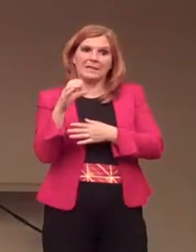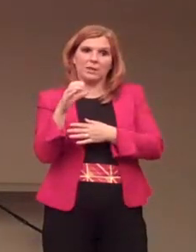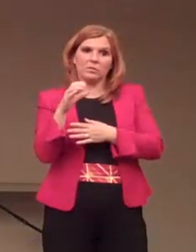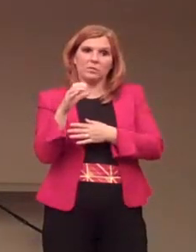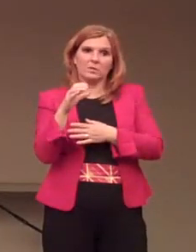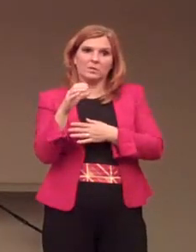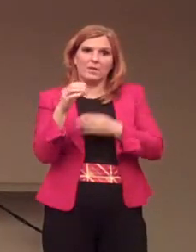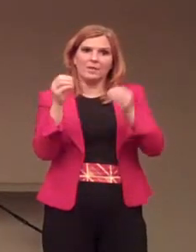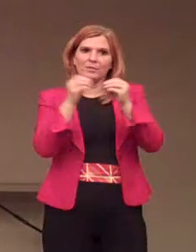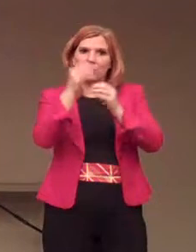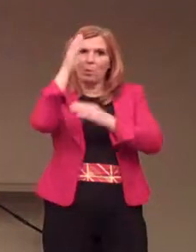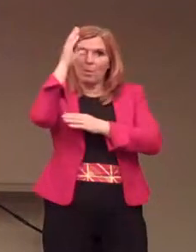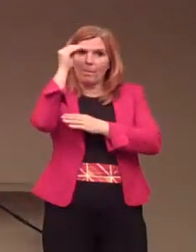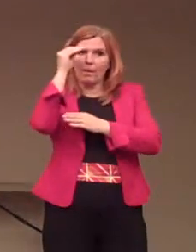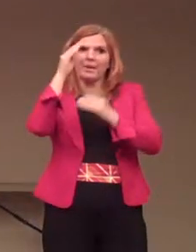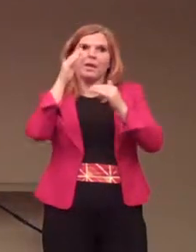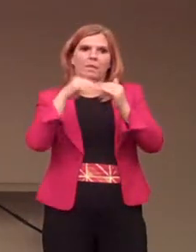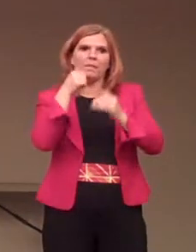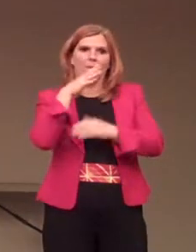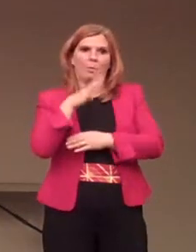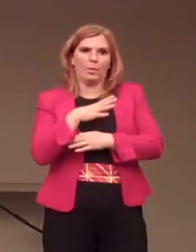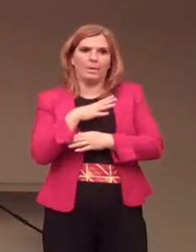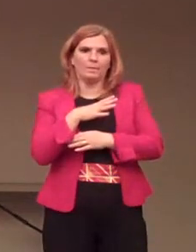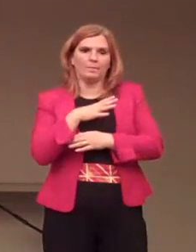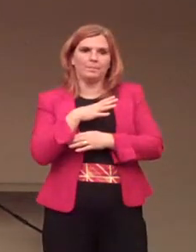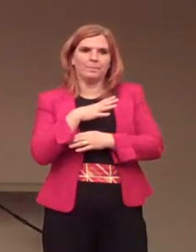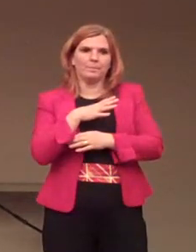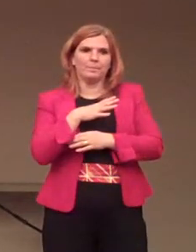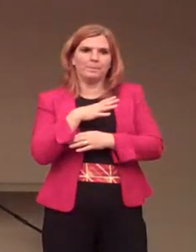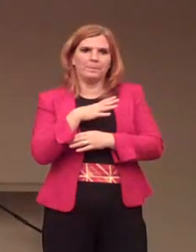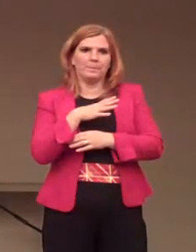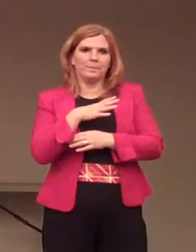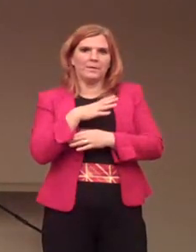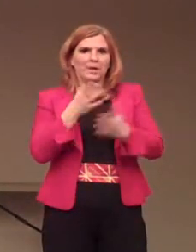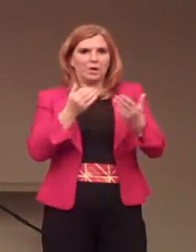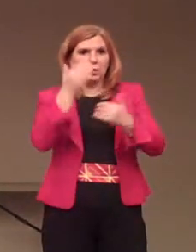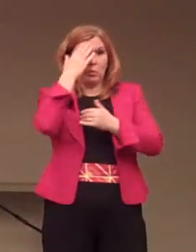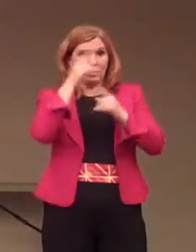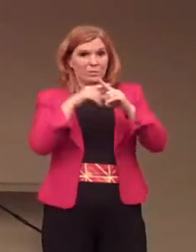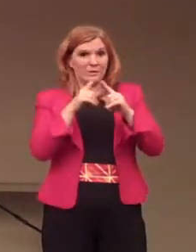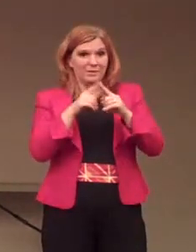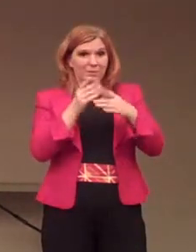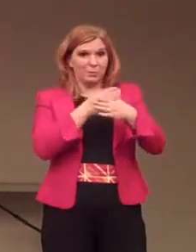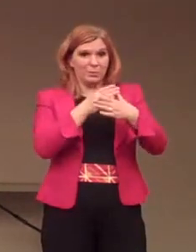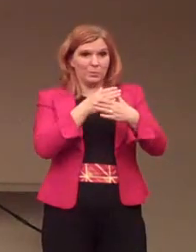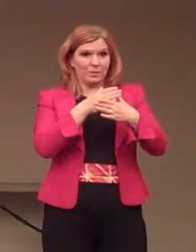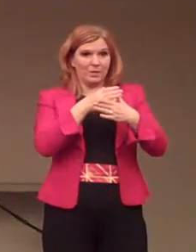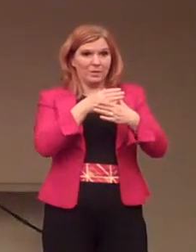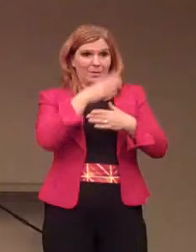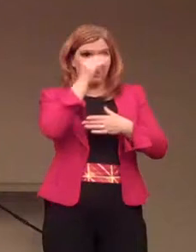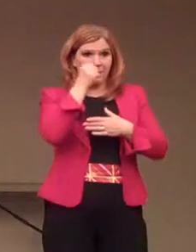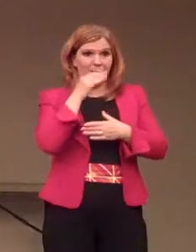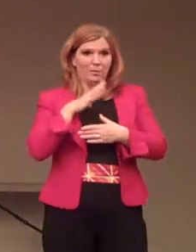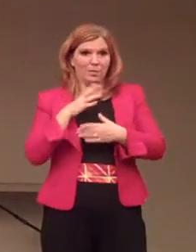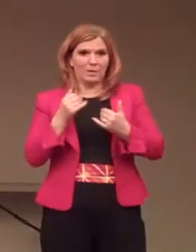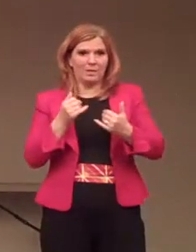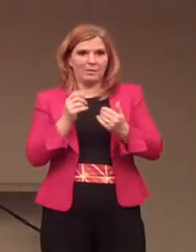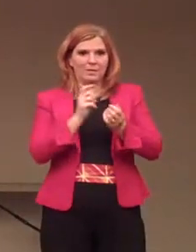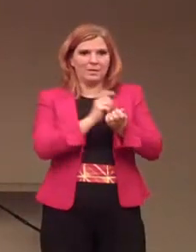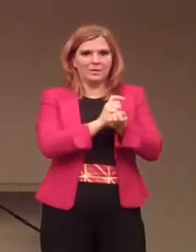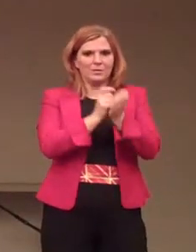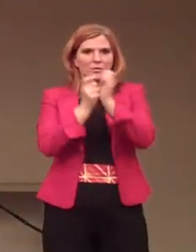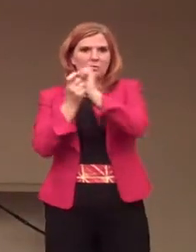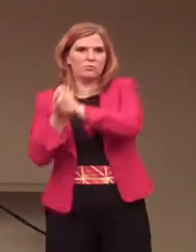there are always more men than there are women. You want to know the difference between then and now? It's the